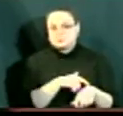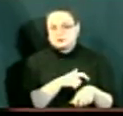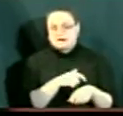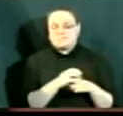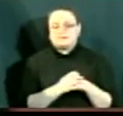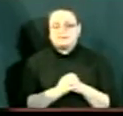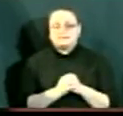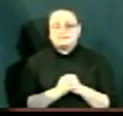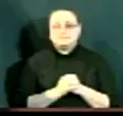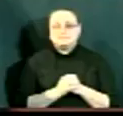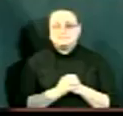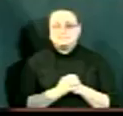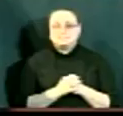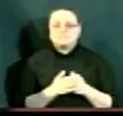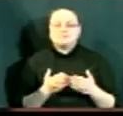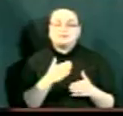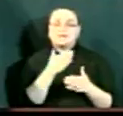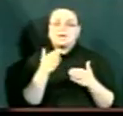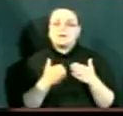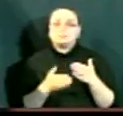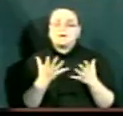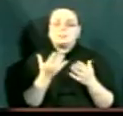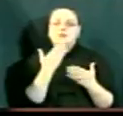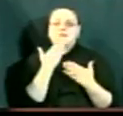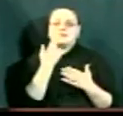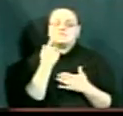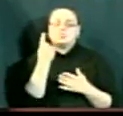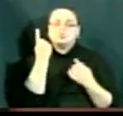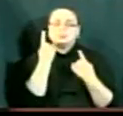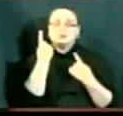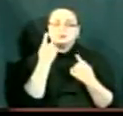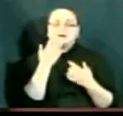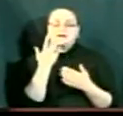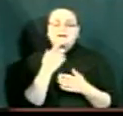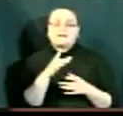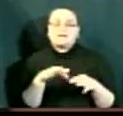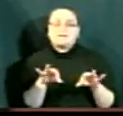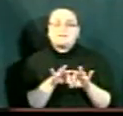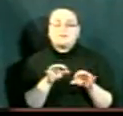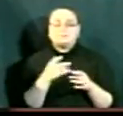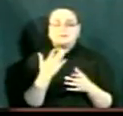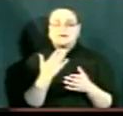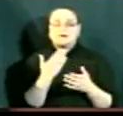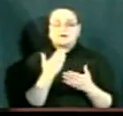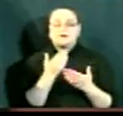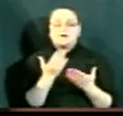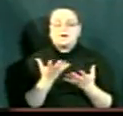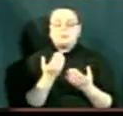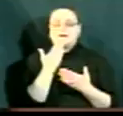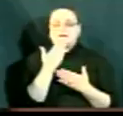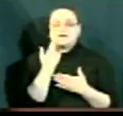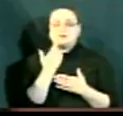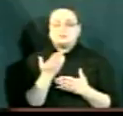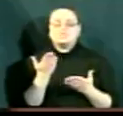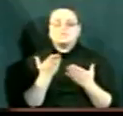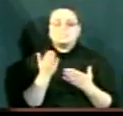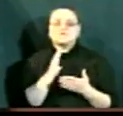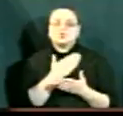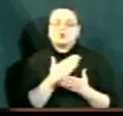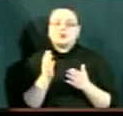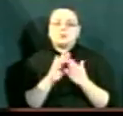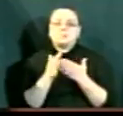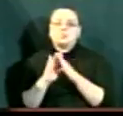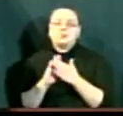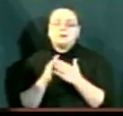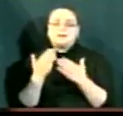to. In closing, I would like to thank you for your consideration in this matter. Further, I would like to thank you for your service to our community.